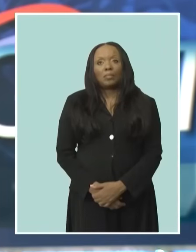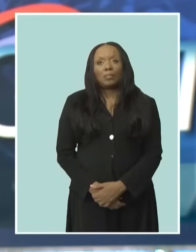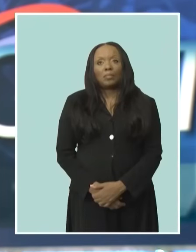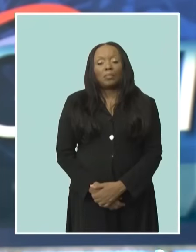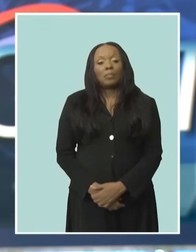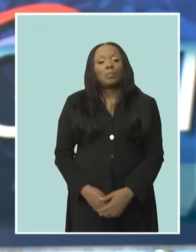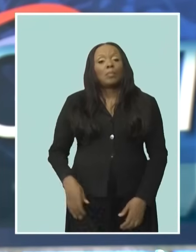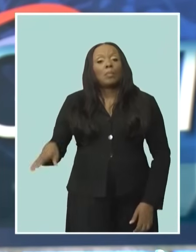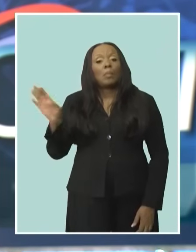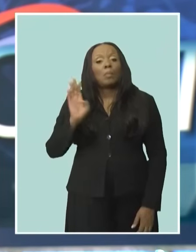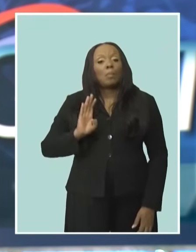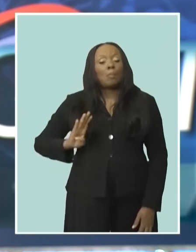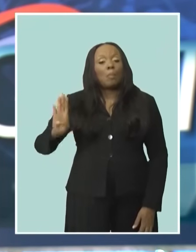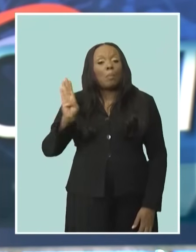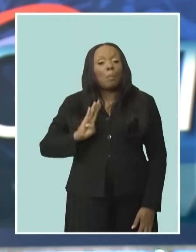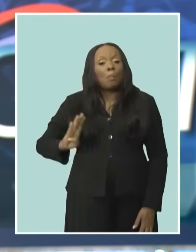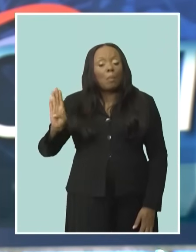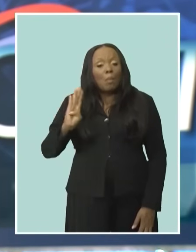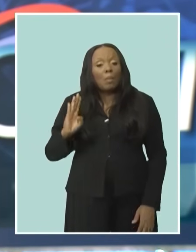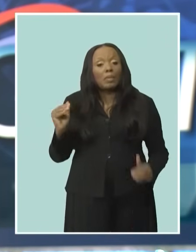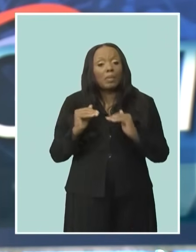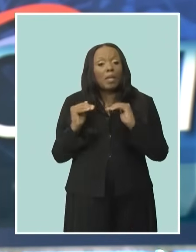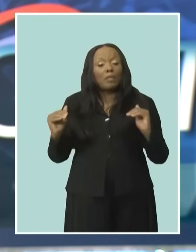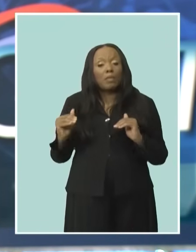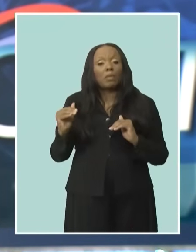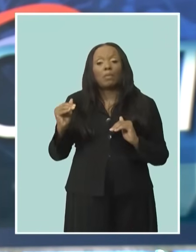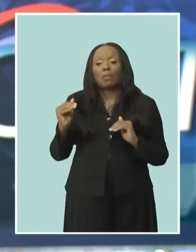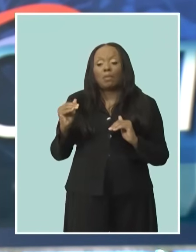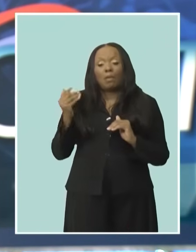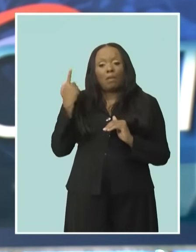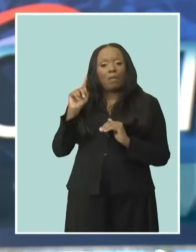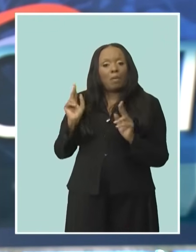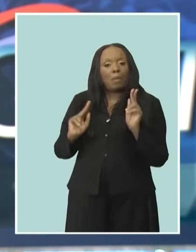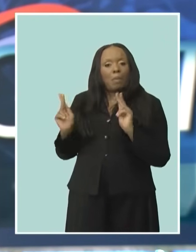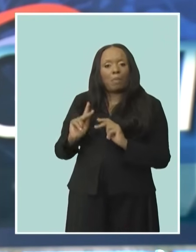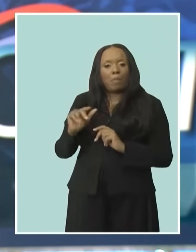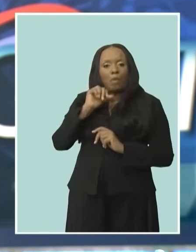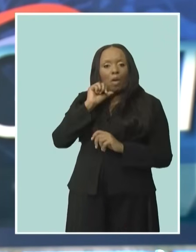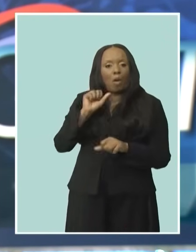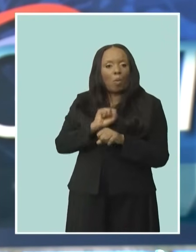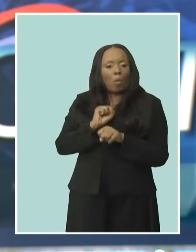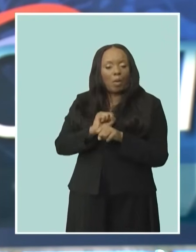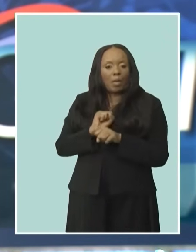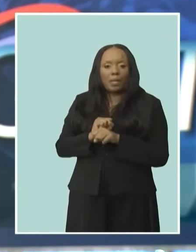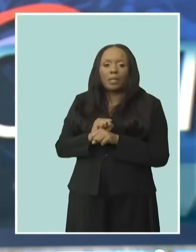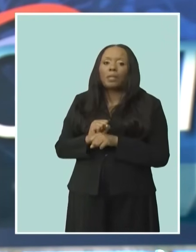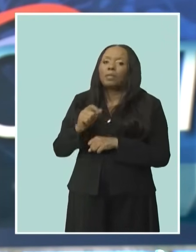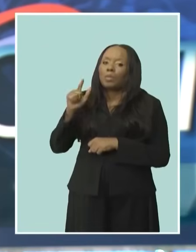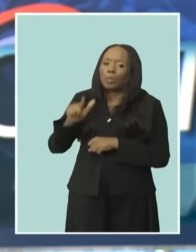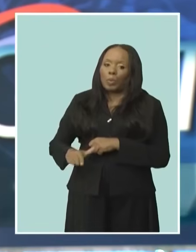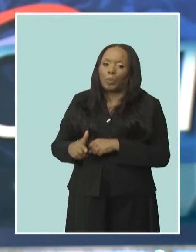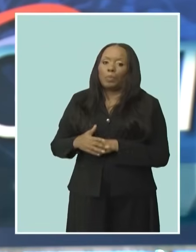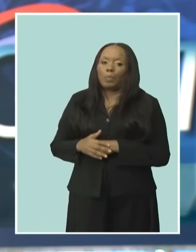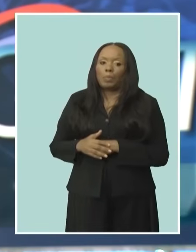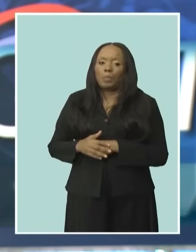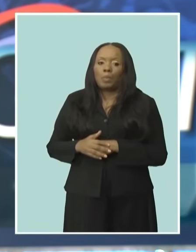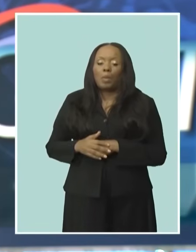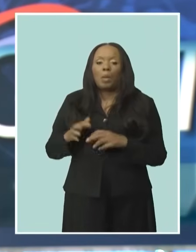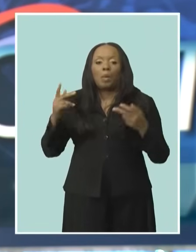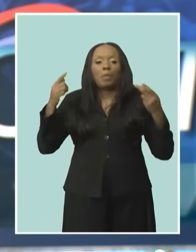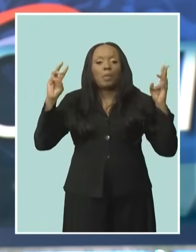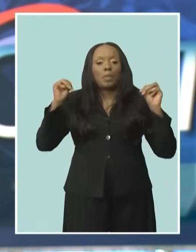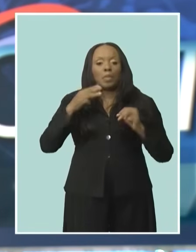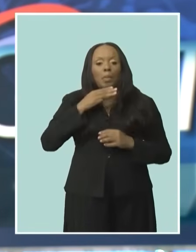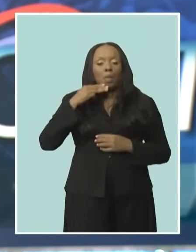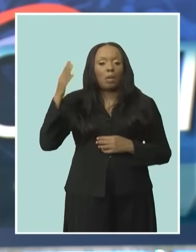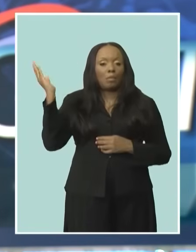Barbados' level of unemployment was at an historic low during the first quarter of this year. That's according to Prime Minister Mia